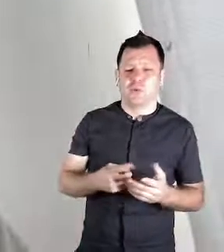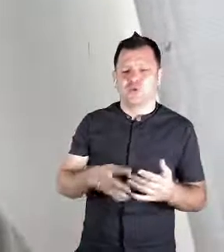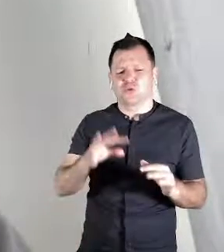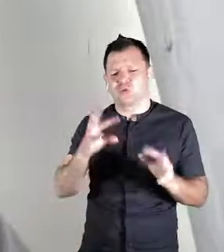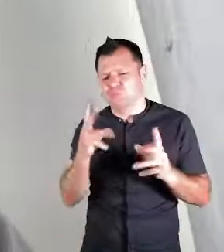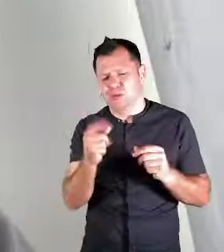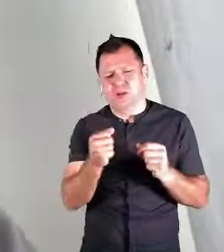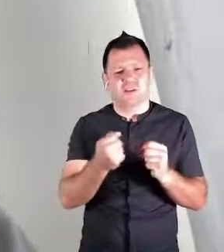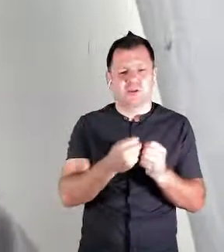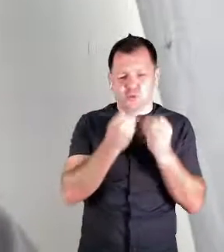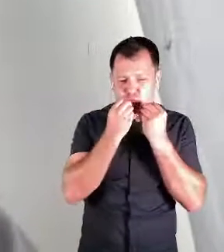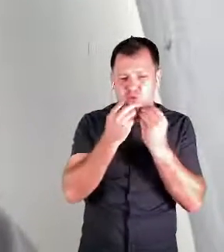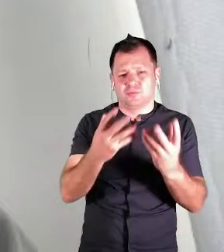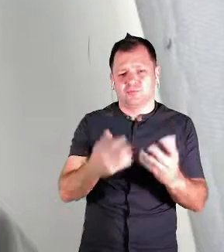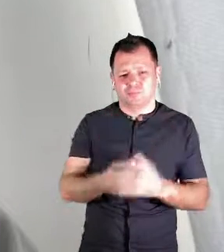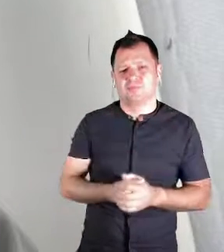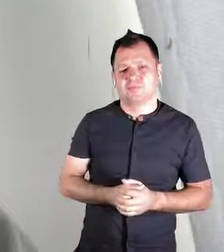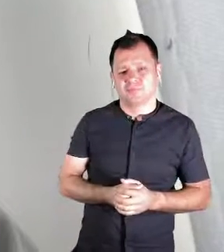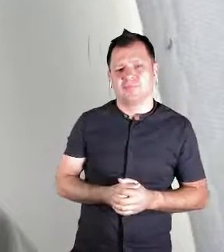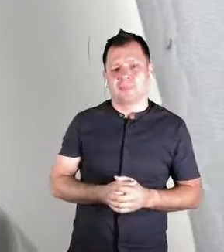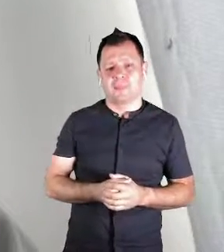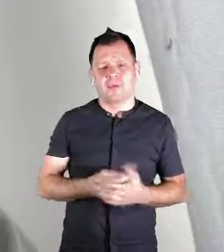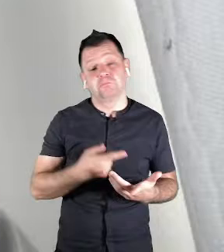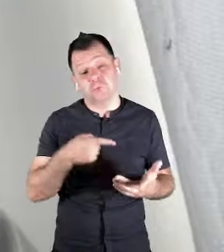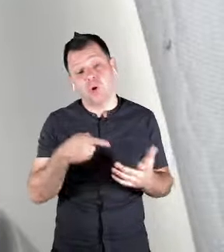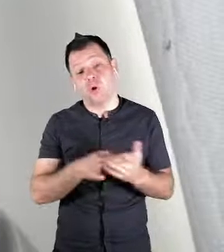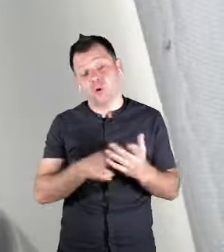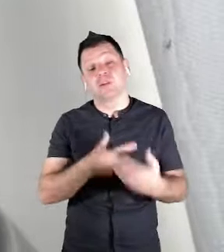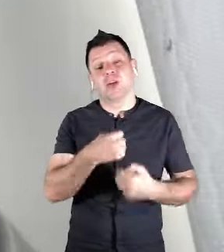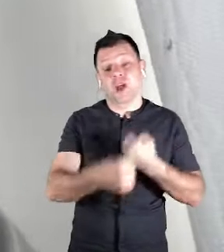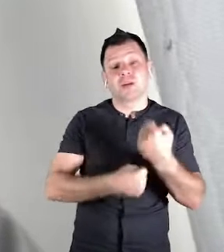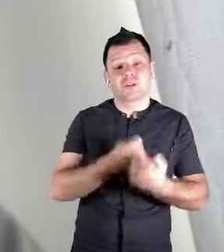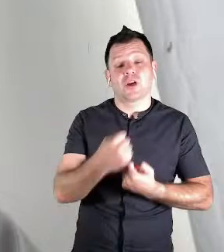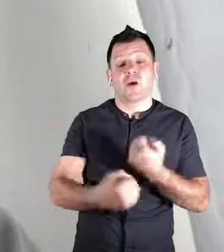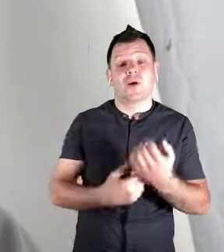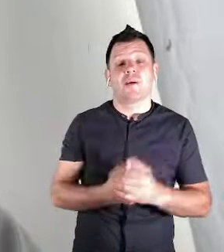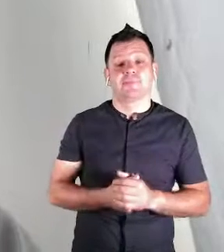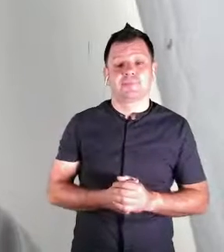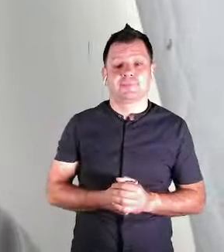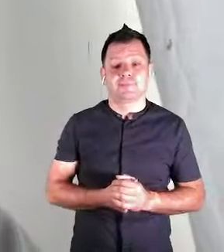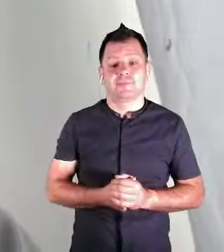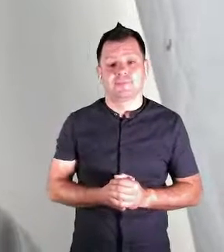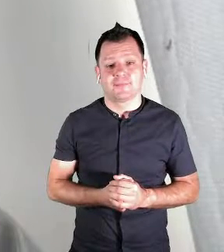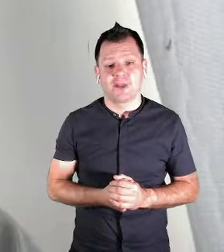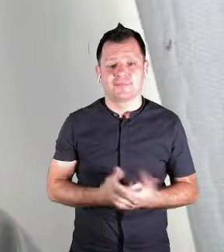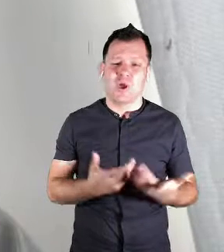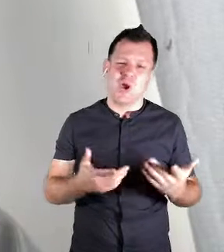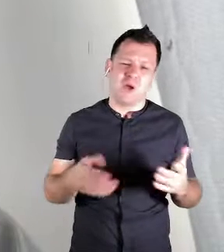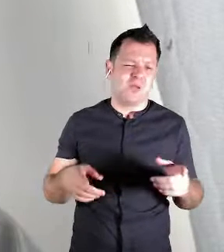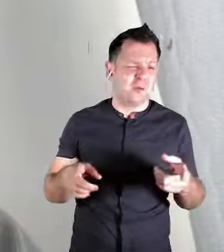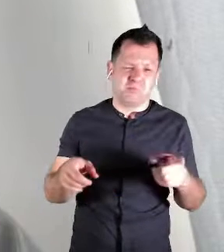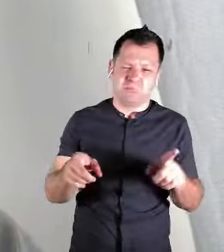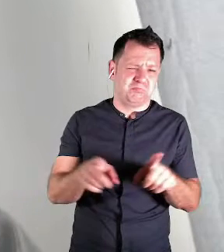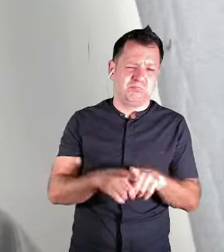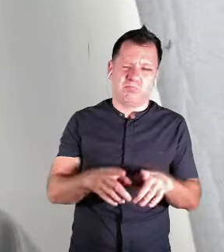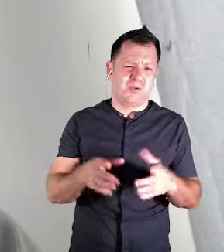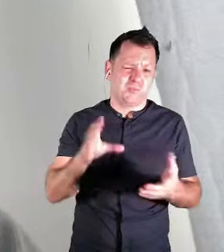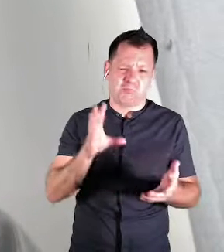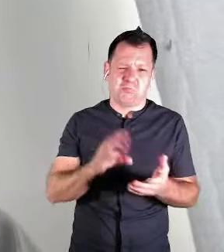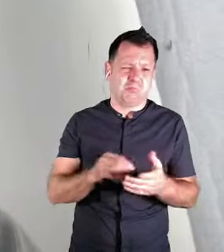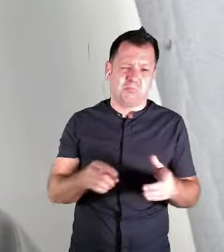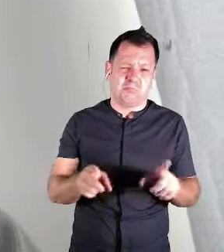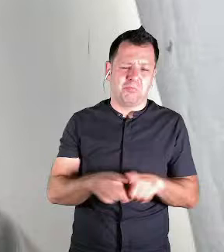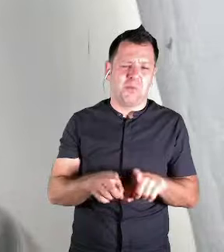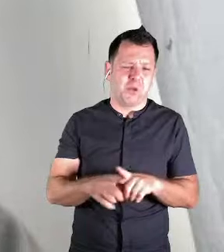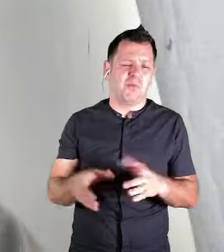work. So it's the same thing. Everything. Maybe it's the same in Poland. Yes, would almost